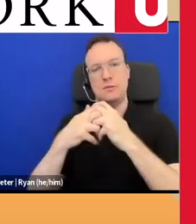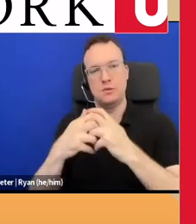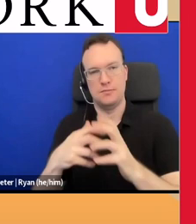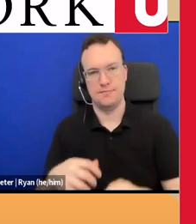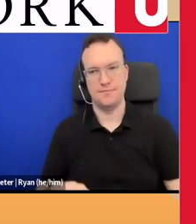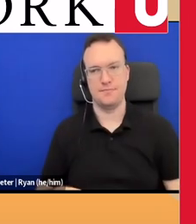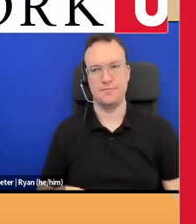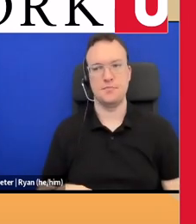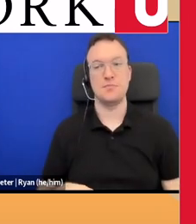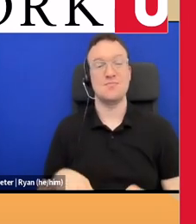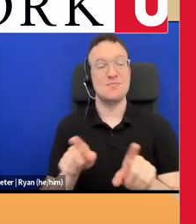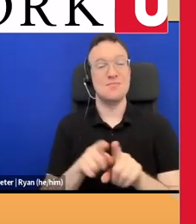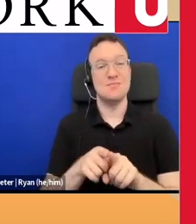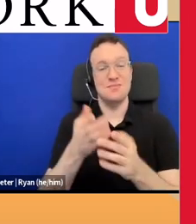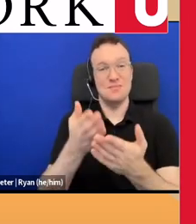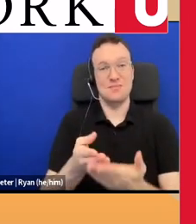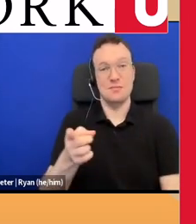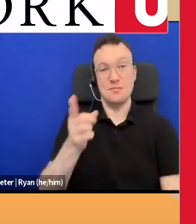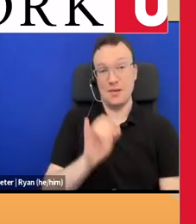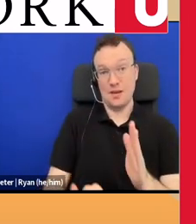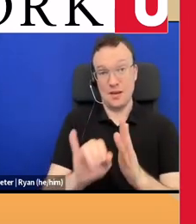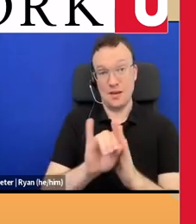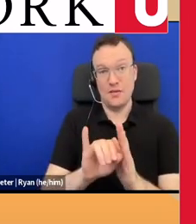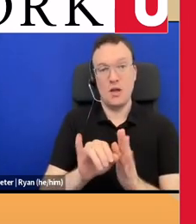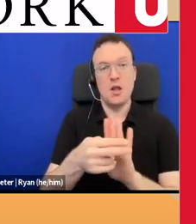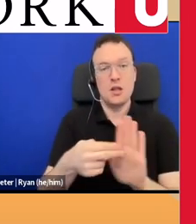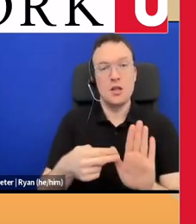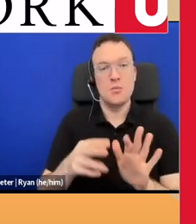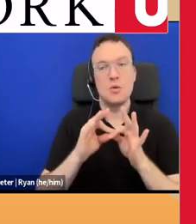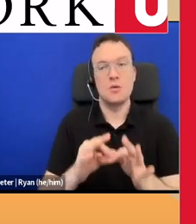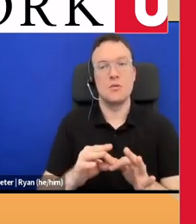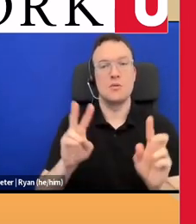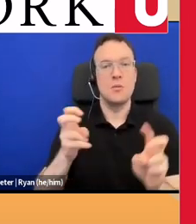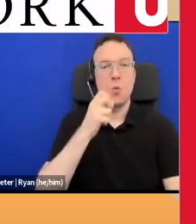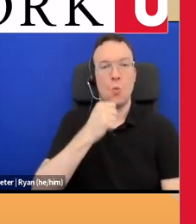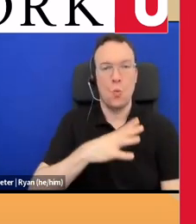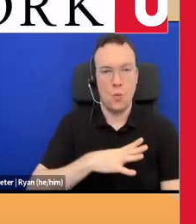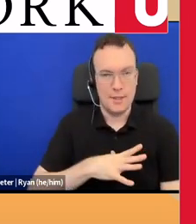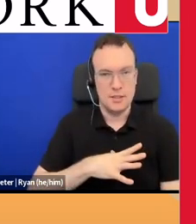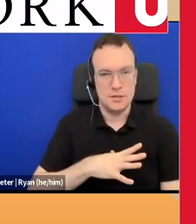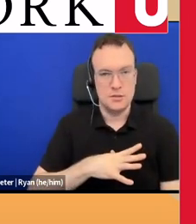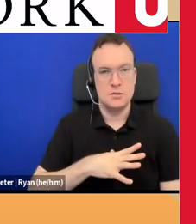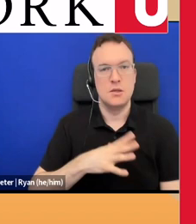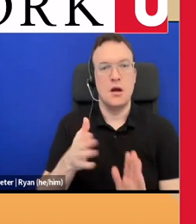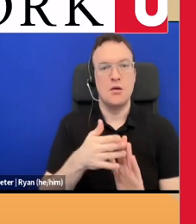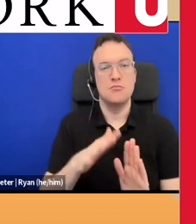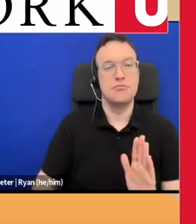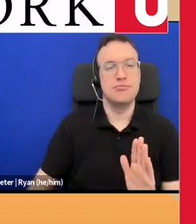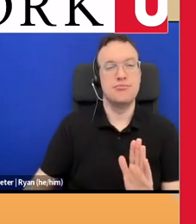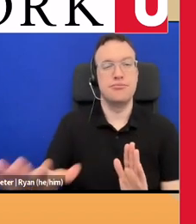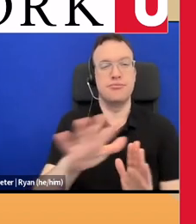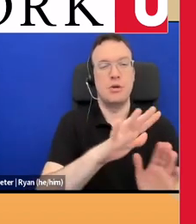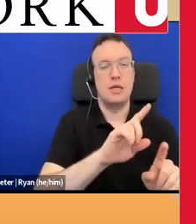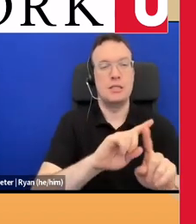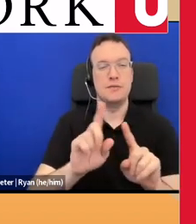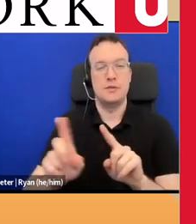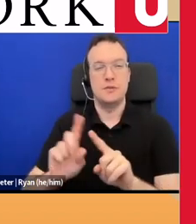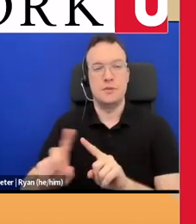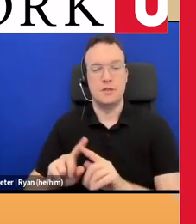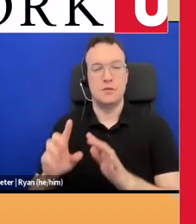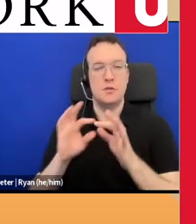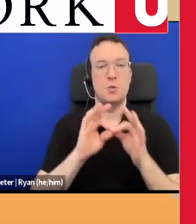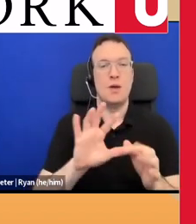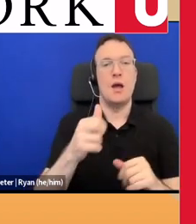Indeed, the fact that the identification or the label of woman operates across a vast range of differences related to